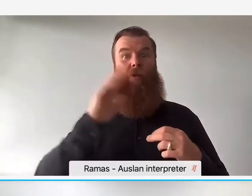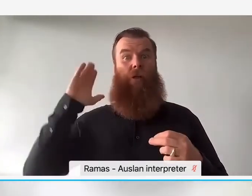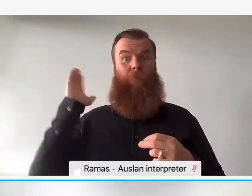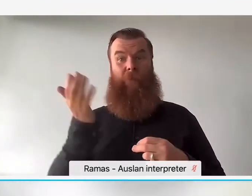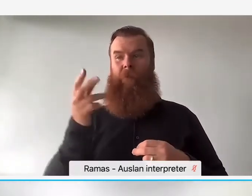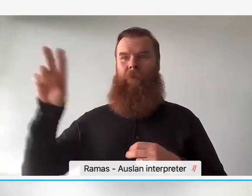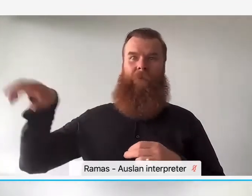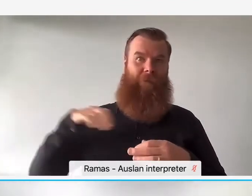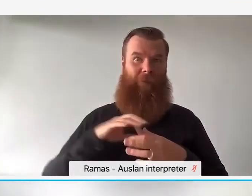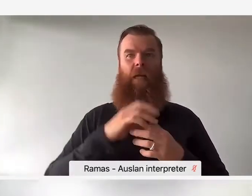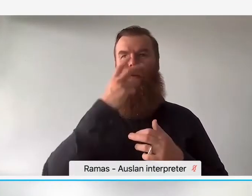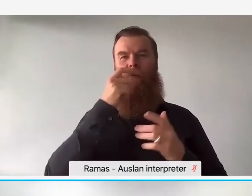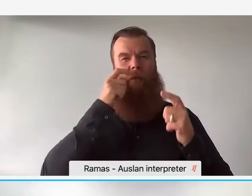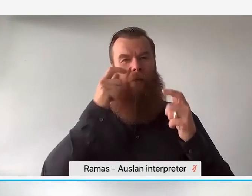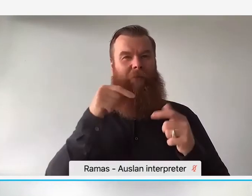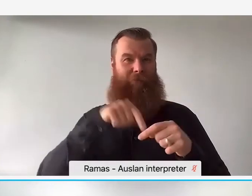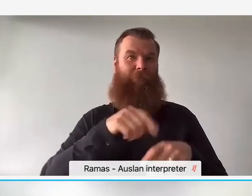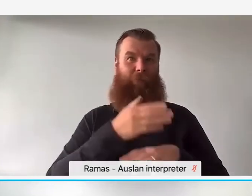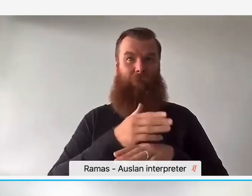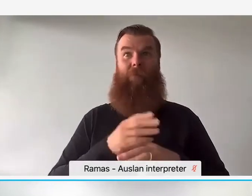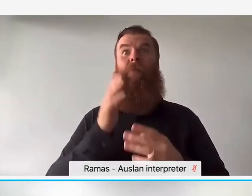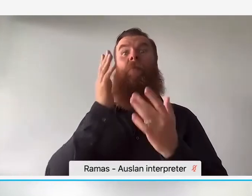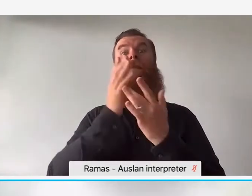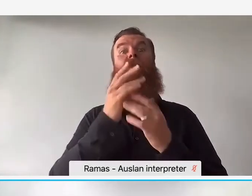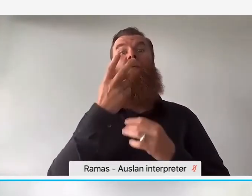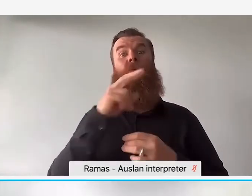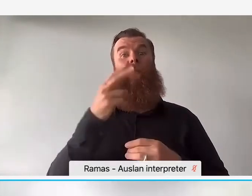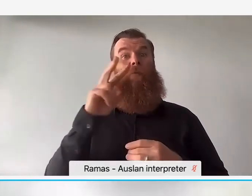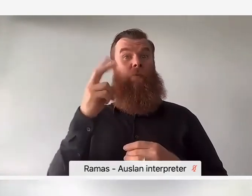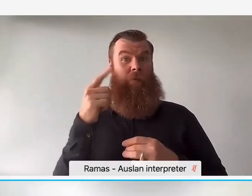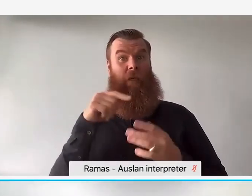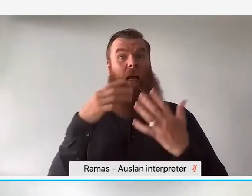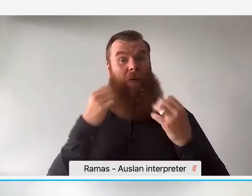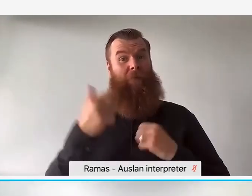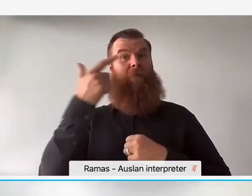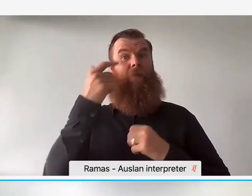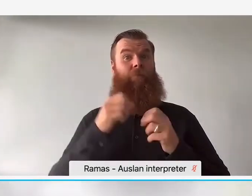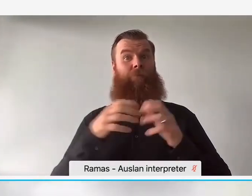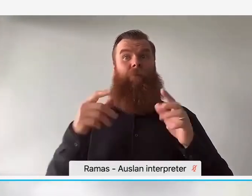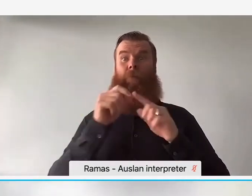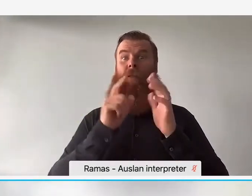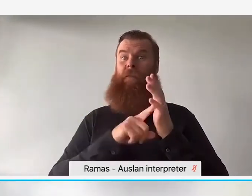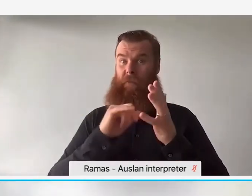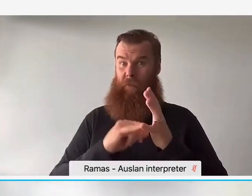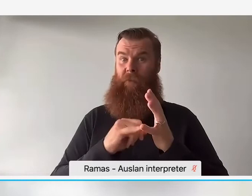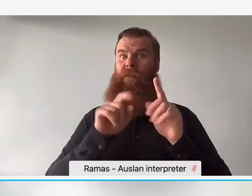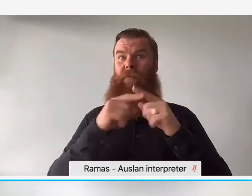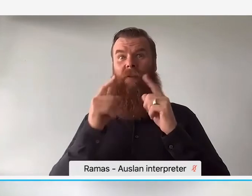mid-2021, Bolton Clark had 17 PLS workers between sites at Longreach and